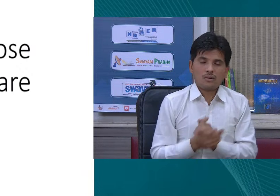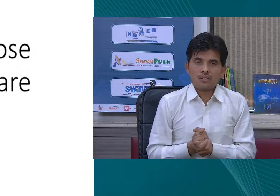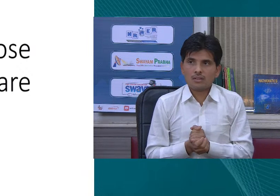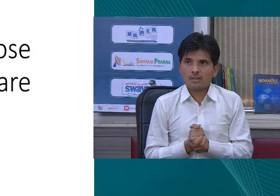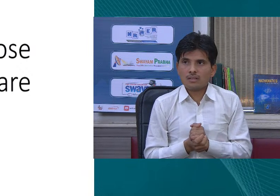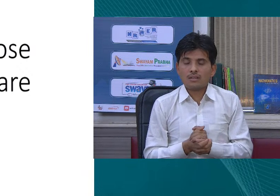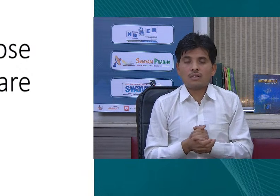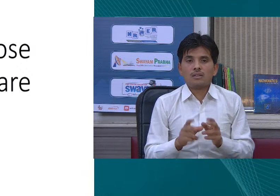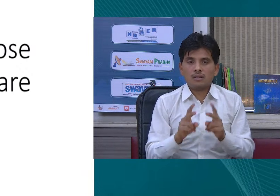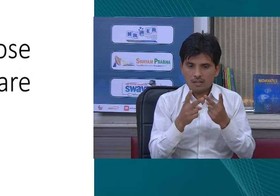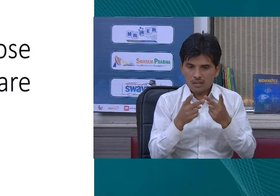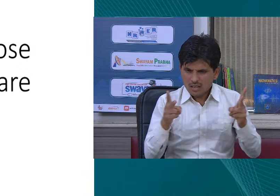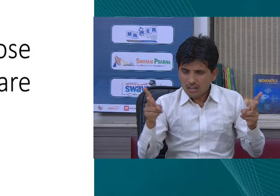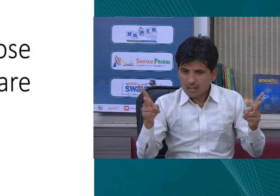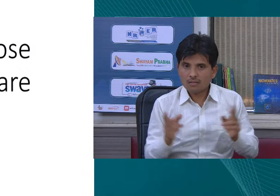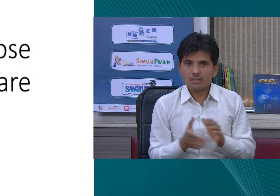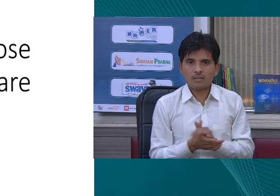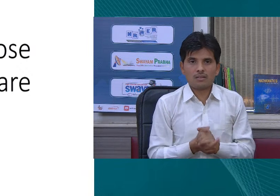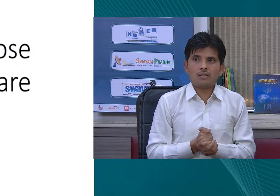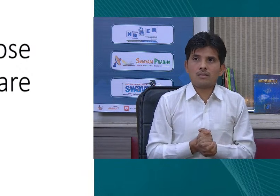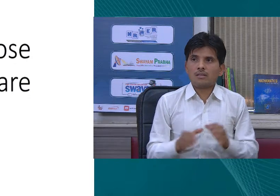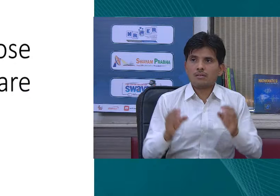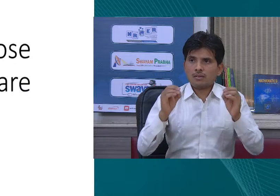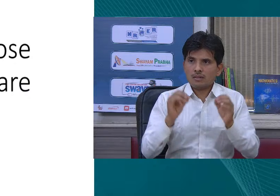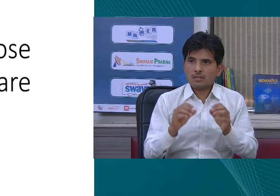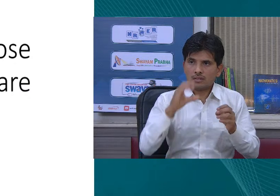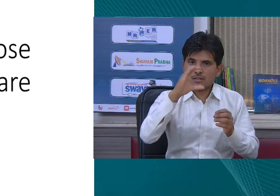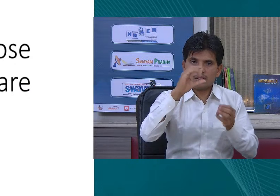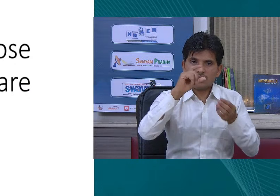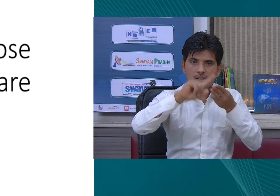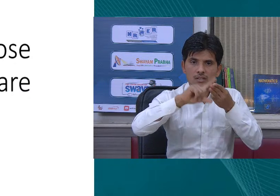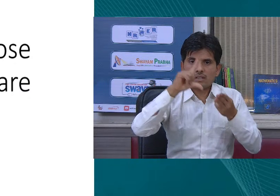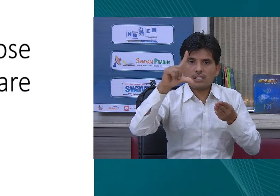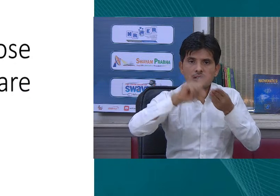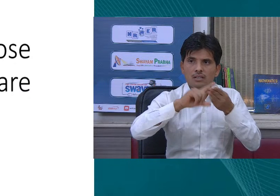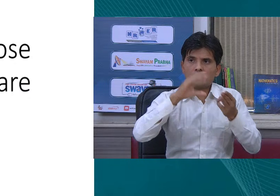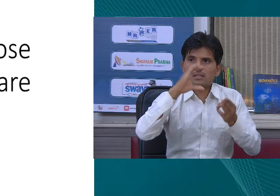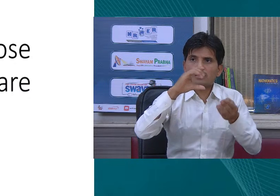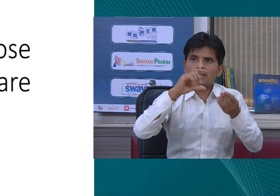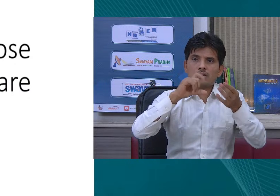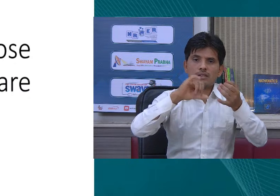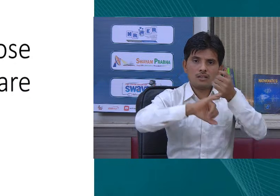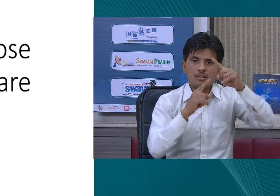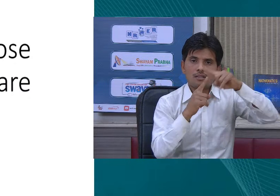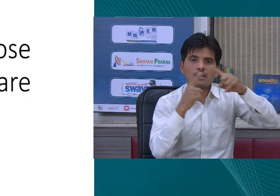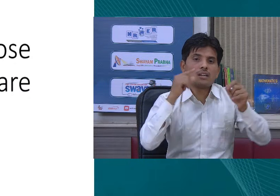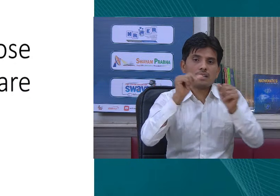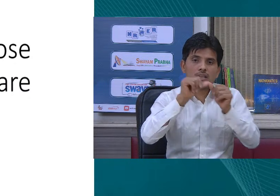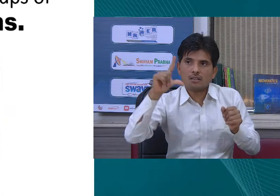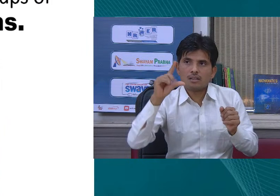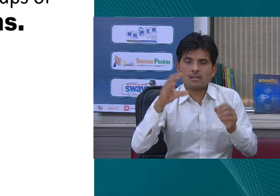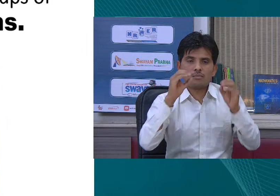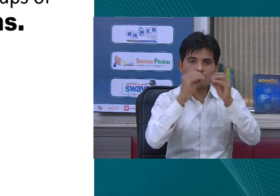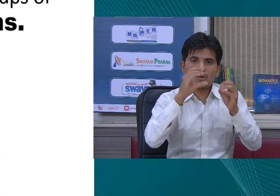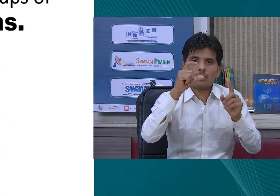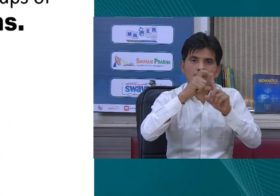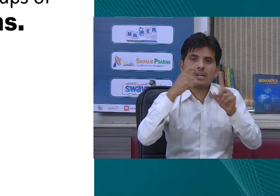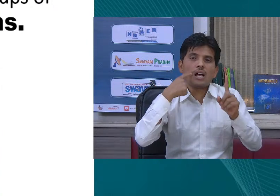and different types of celestial bodies, and see that where does our Earth, planet Earth,